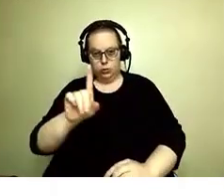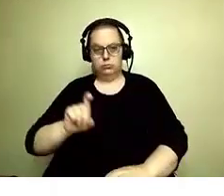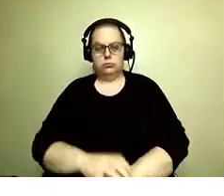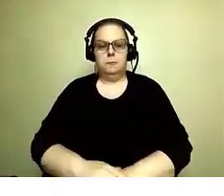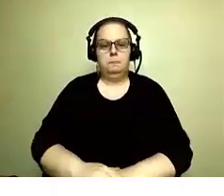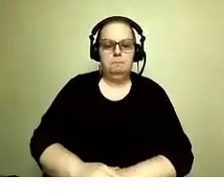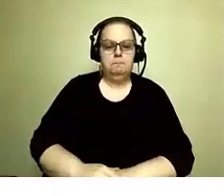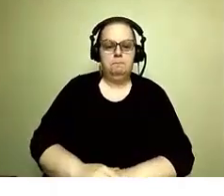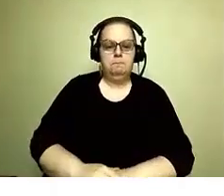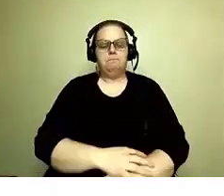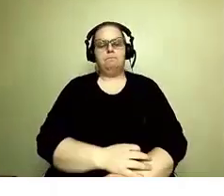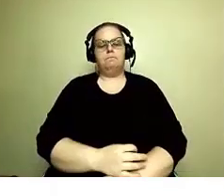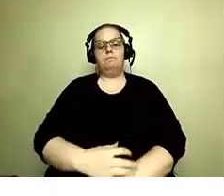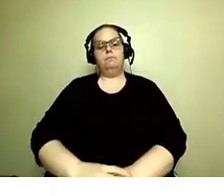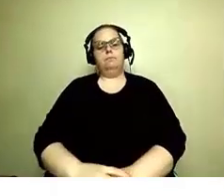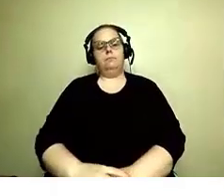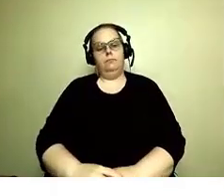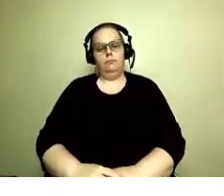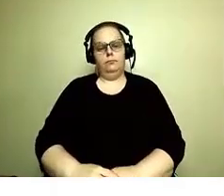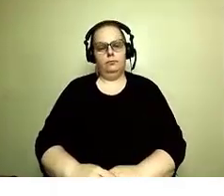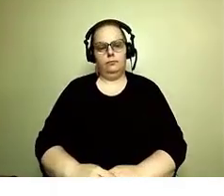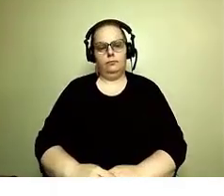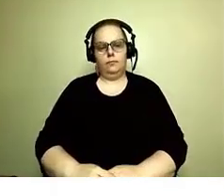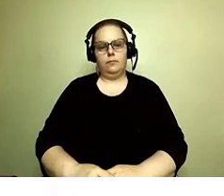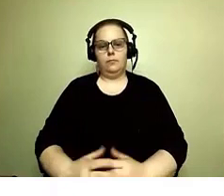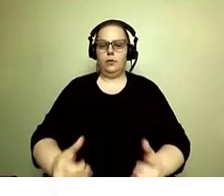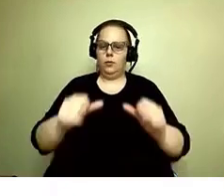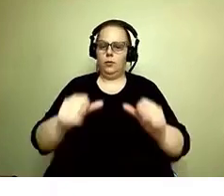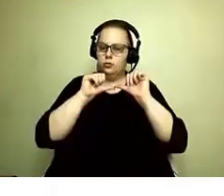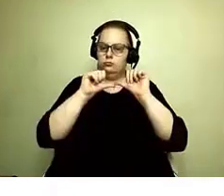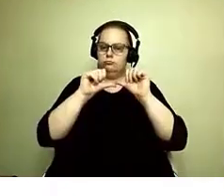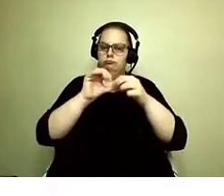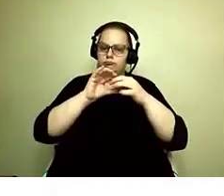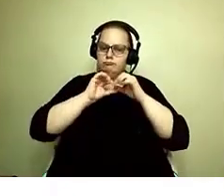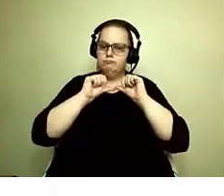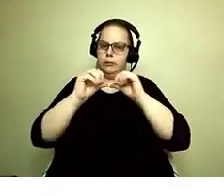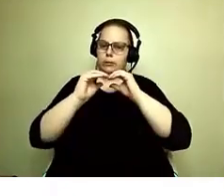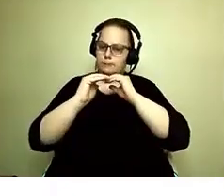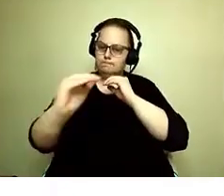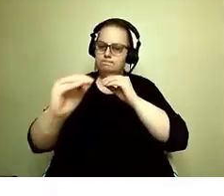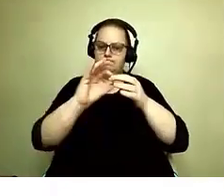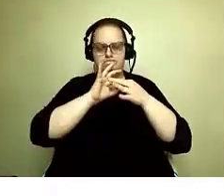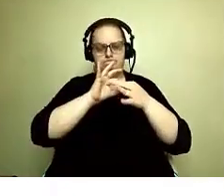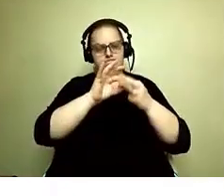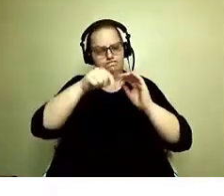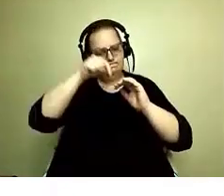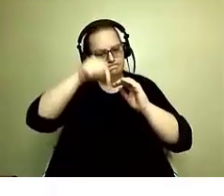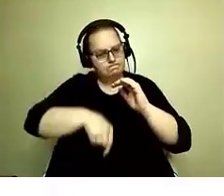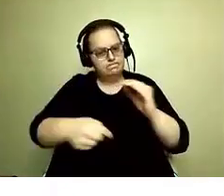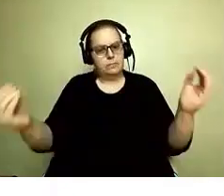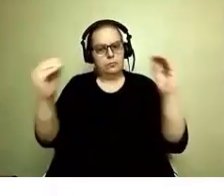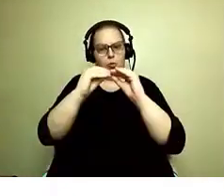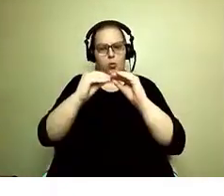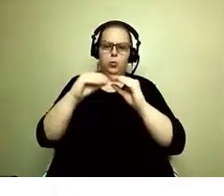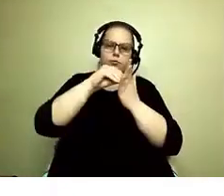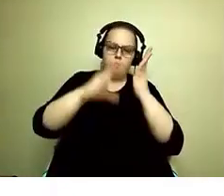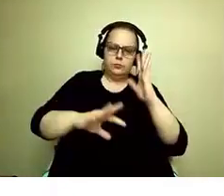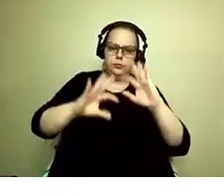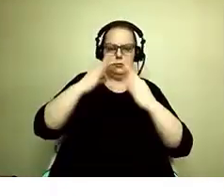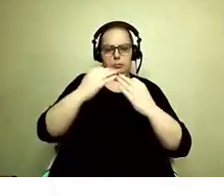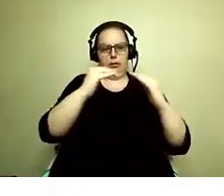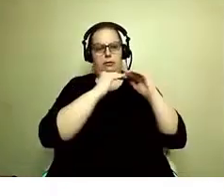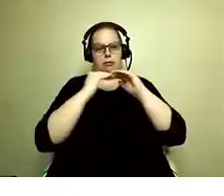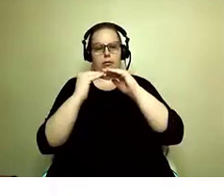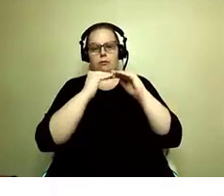So we also want to maintain and deepen relationships with students, families, and colleagues, collaborate in decision-making based on individual student and